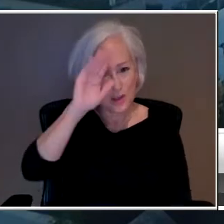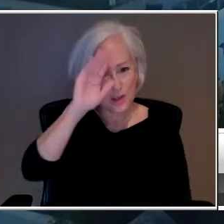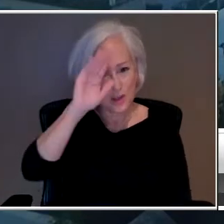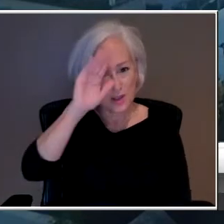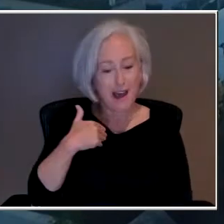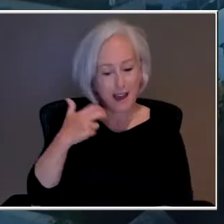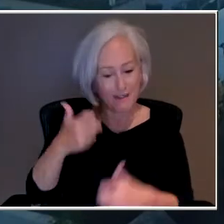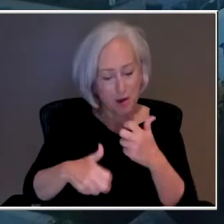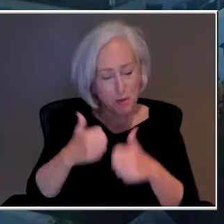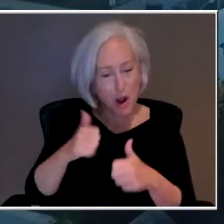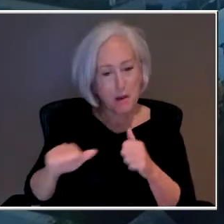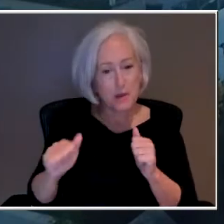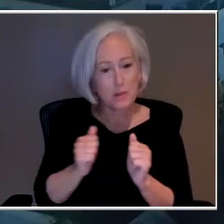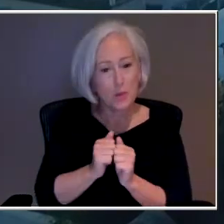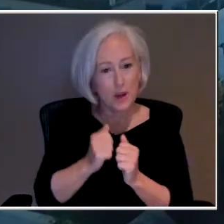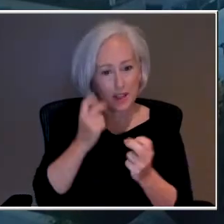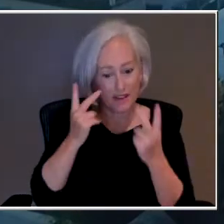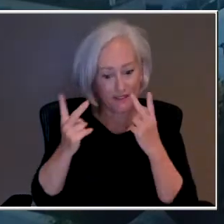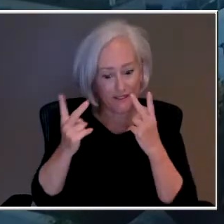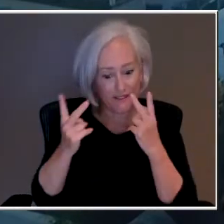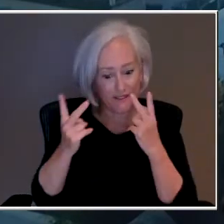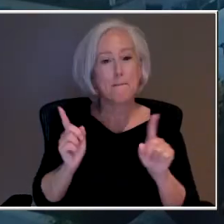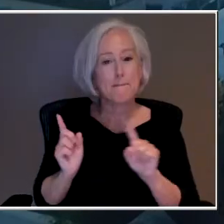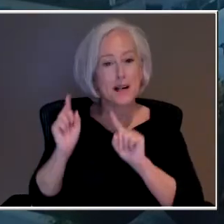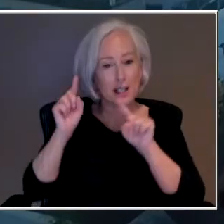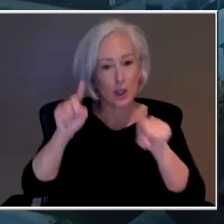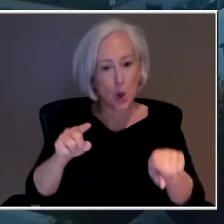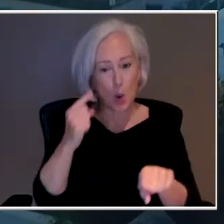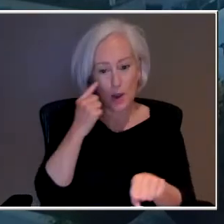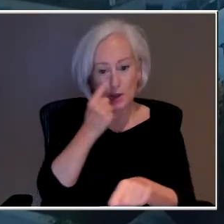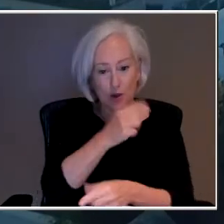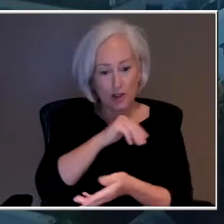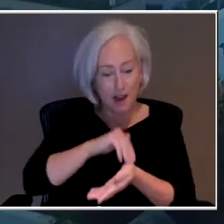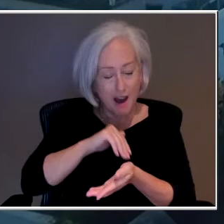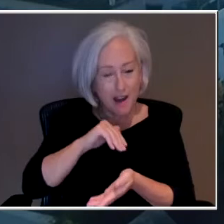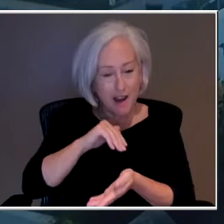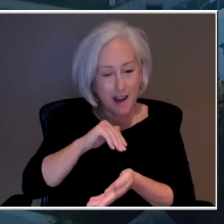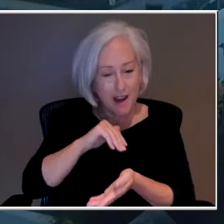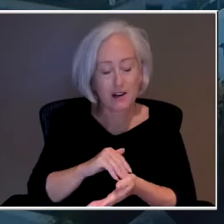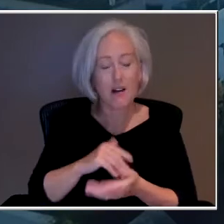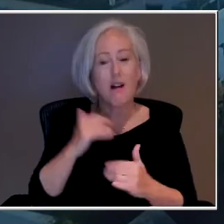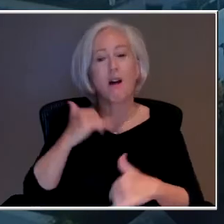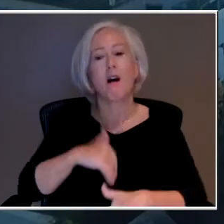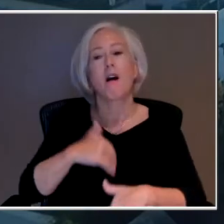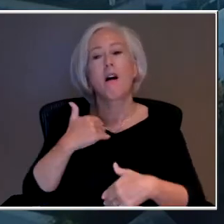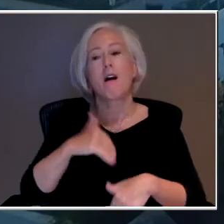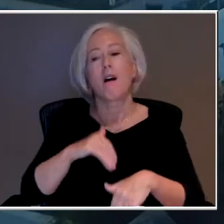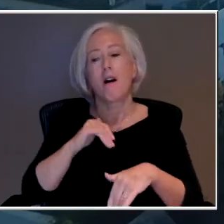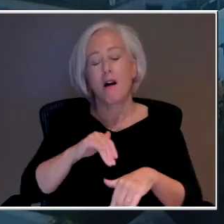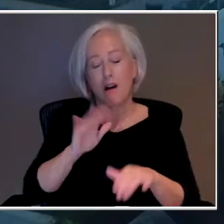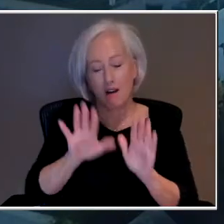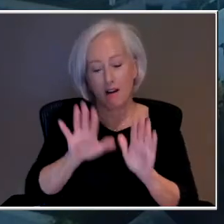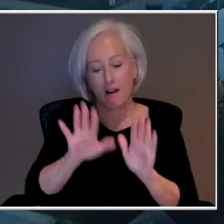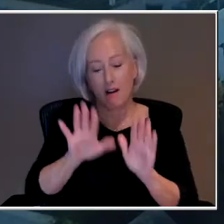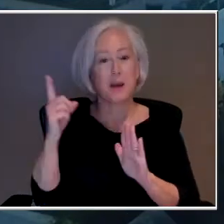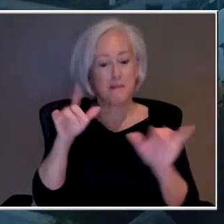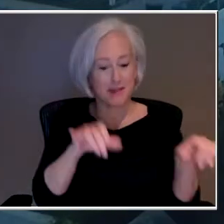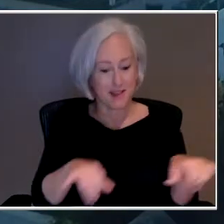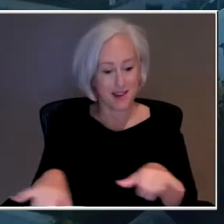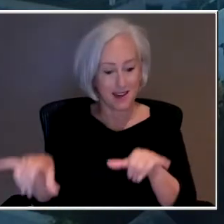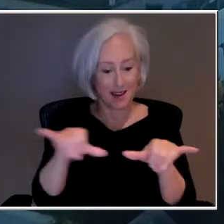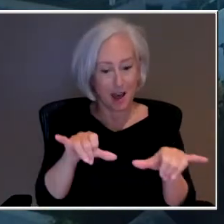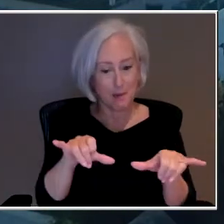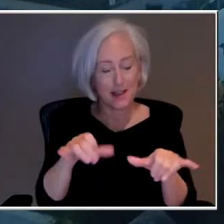the whole family. Hank had a significant problem. It was something common and simple to fix, but it had